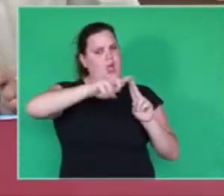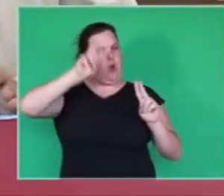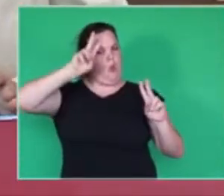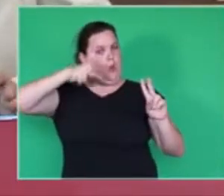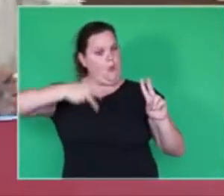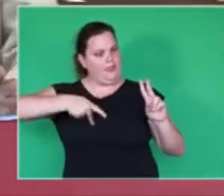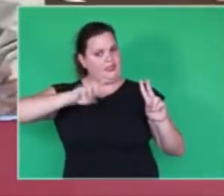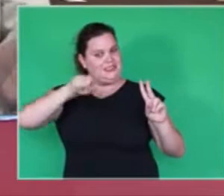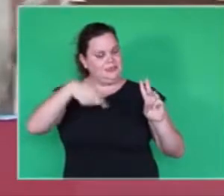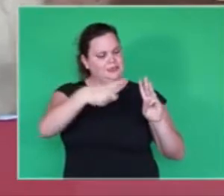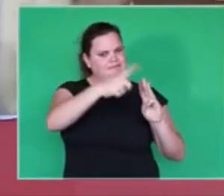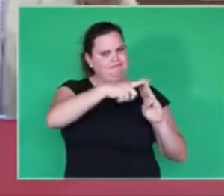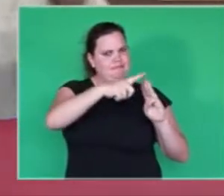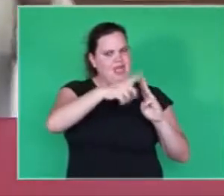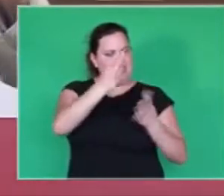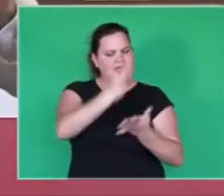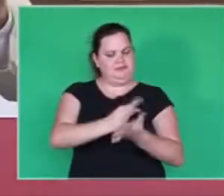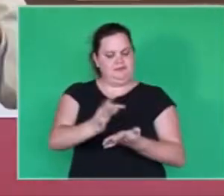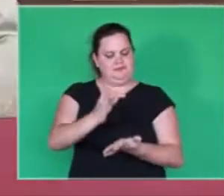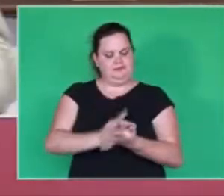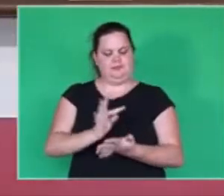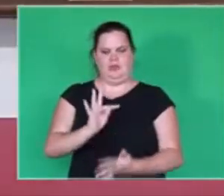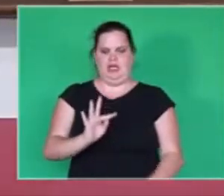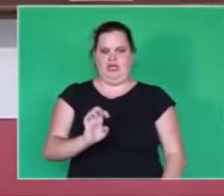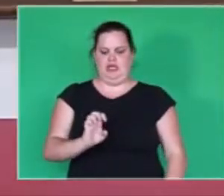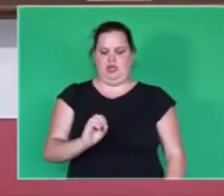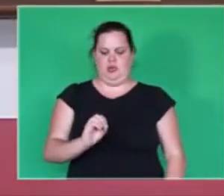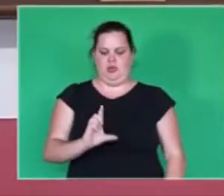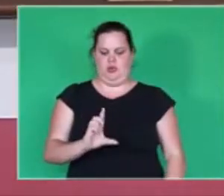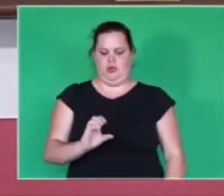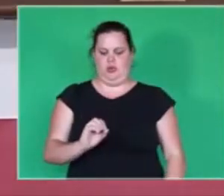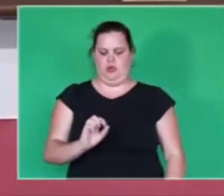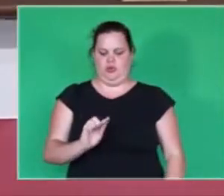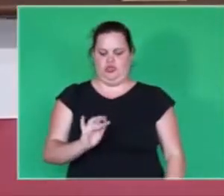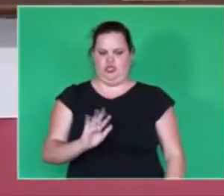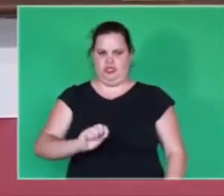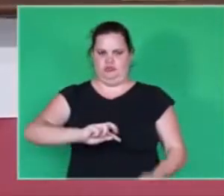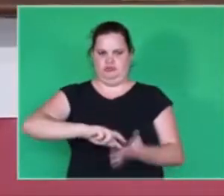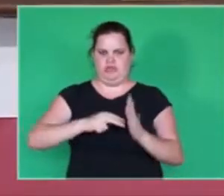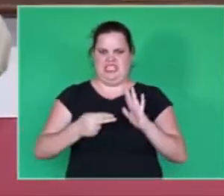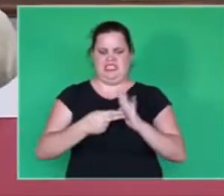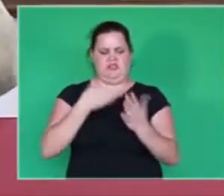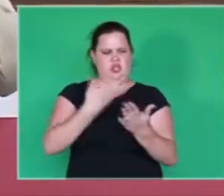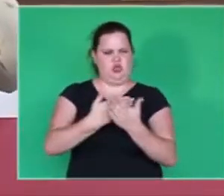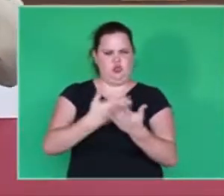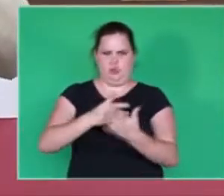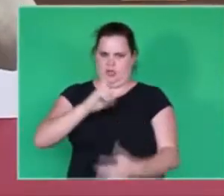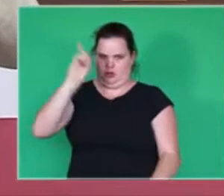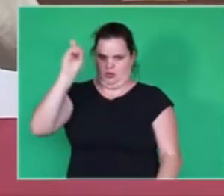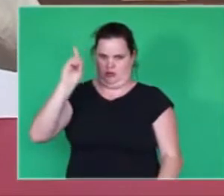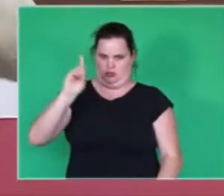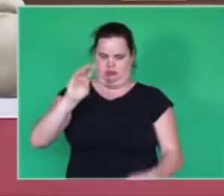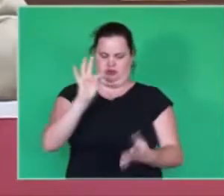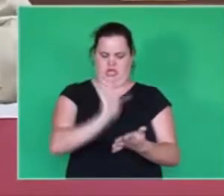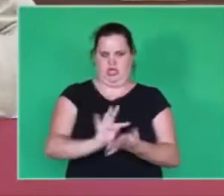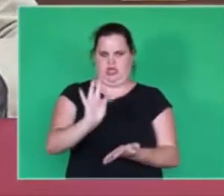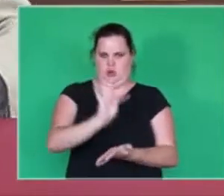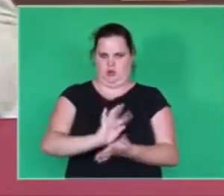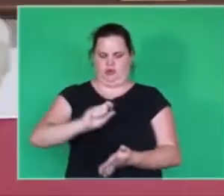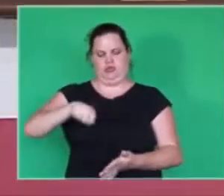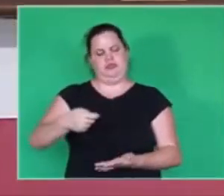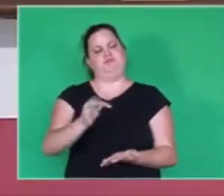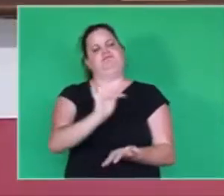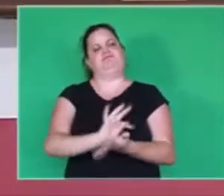theology. And I'd like to take your attention to these two aspects, philosophy